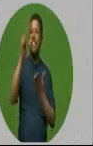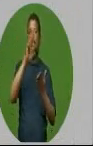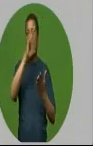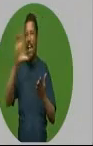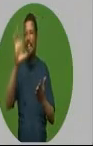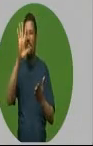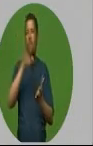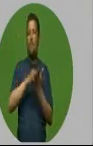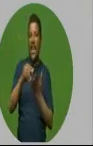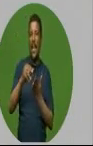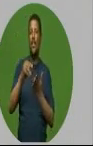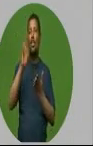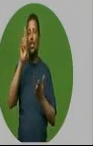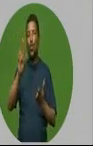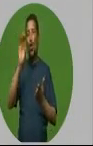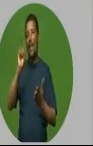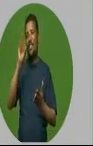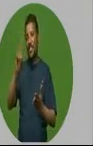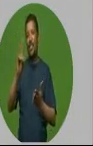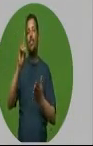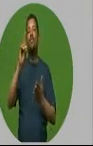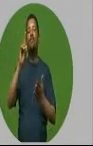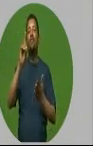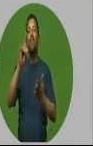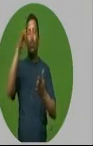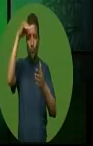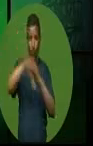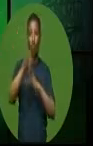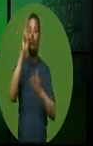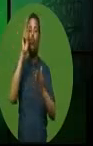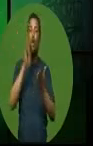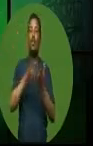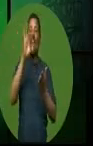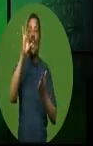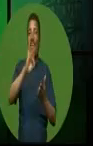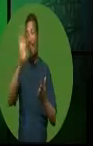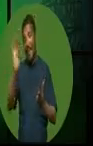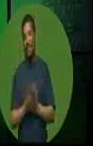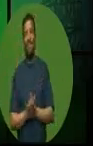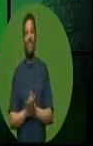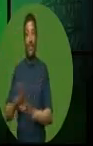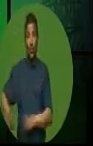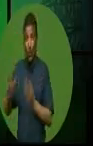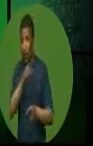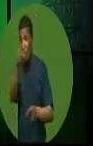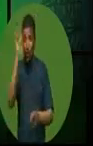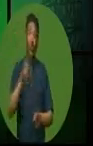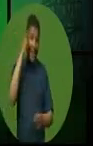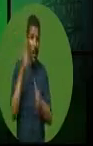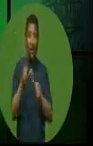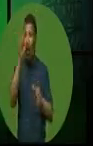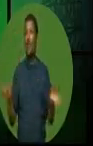million USD in 2008-9. Students, you should remember